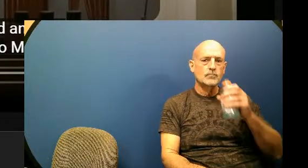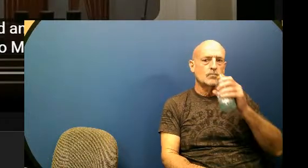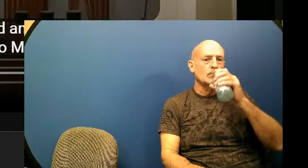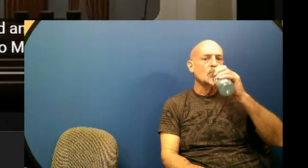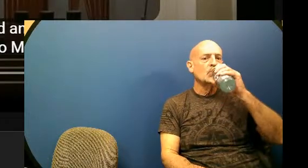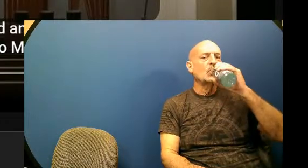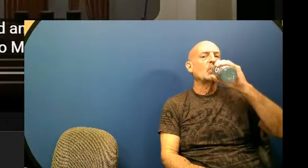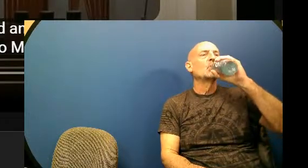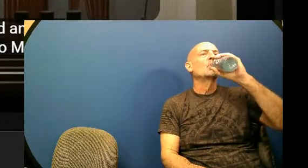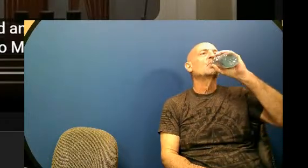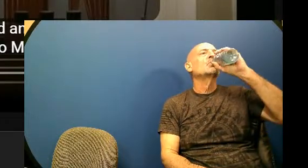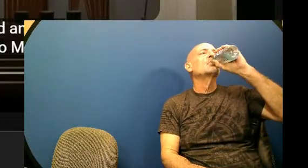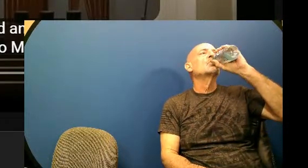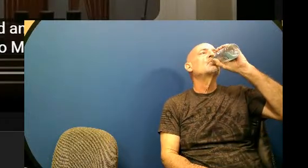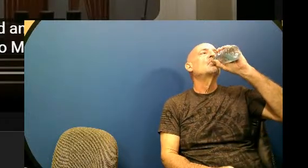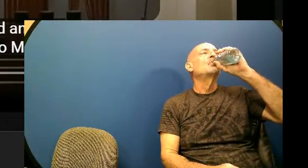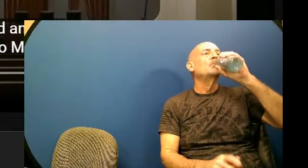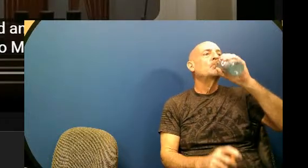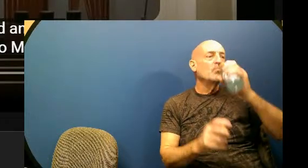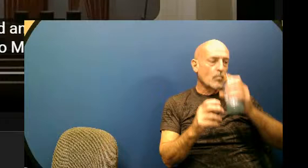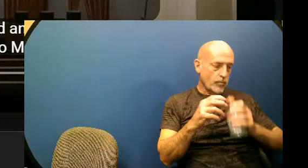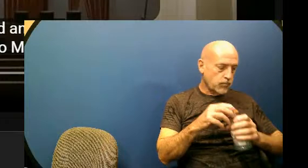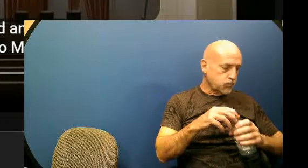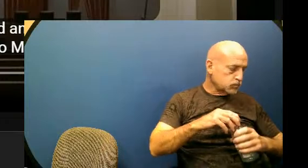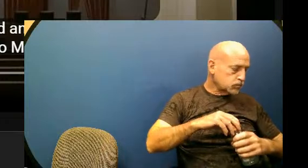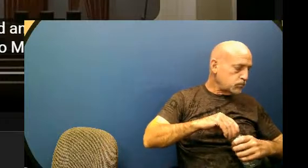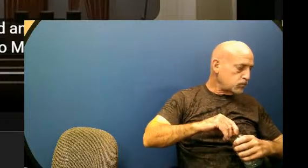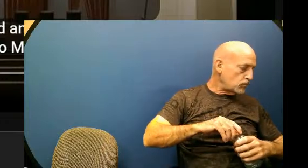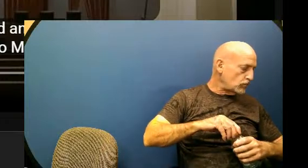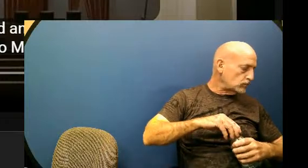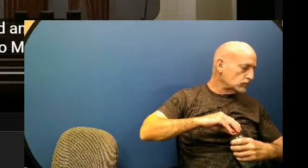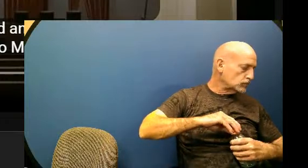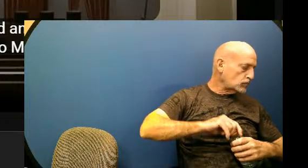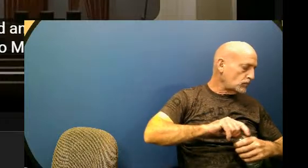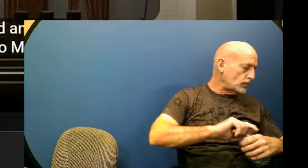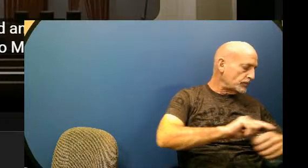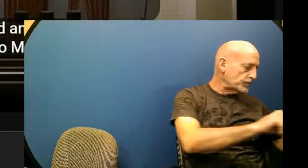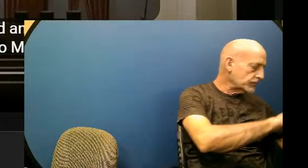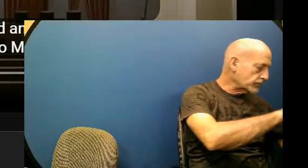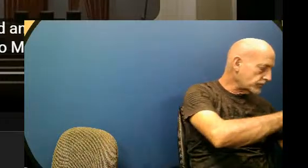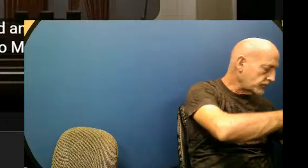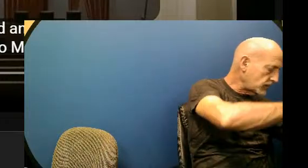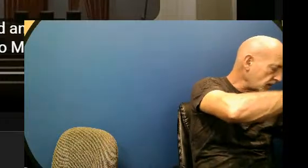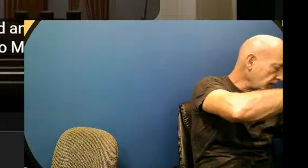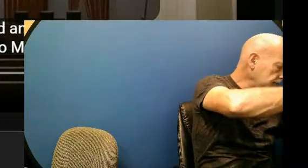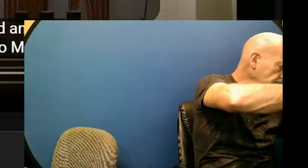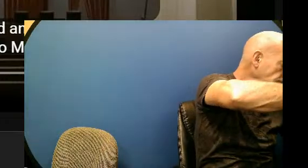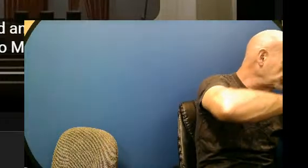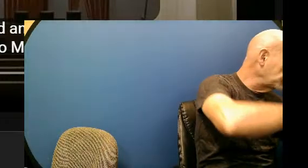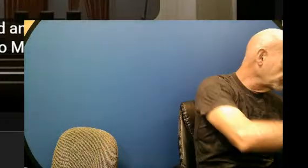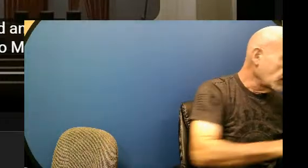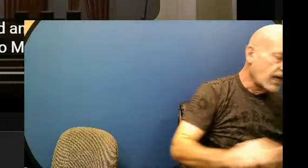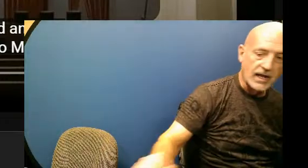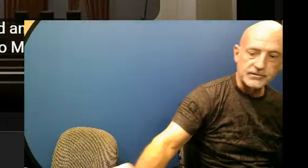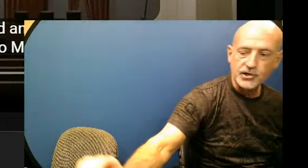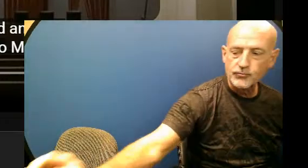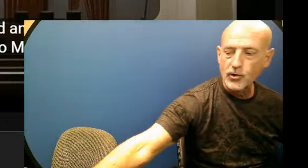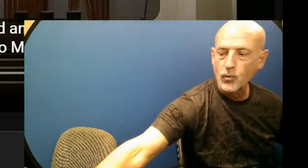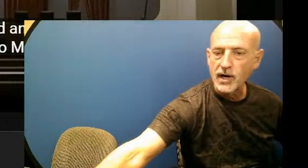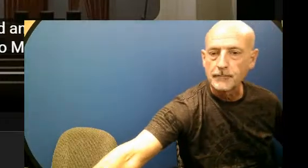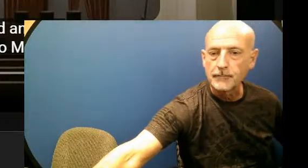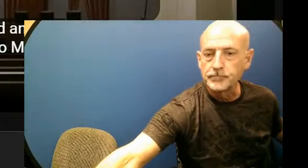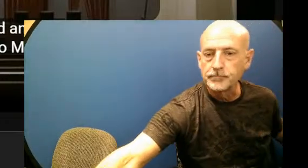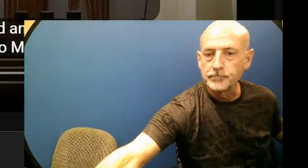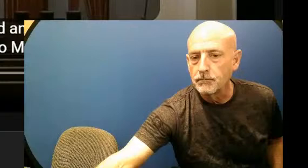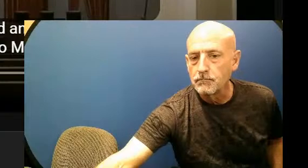couldn't happen. Okay, so you think it's probably not feasible in any timeline? Well, Your Honor, I think it'd be extraordinarily difficult. Okay, last fact question. And just real